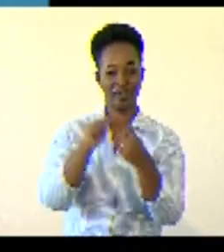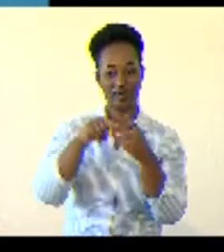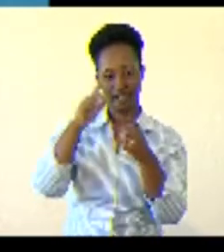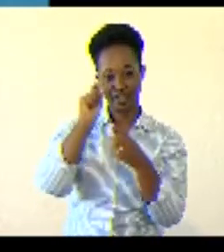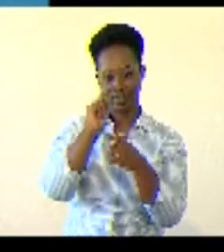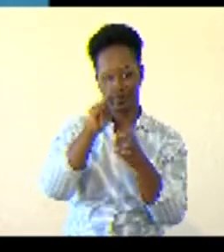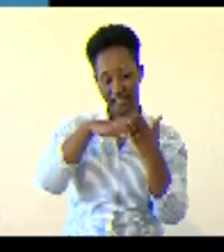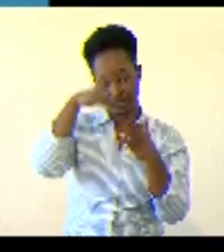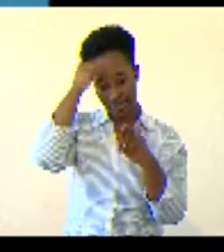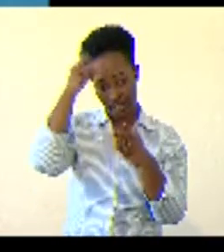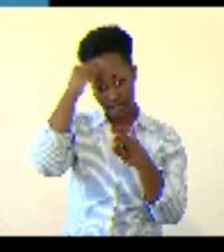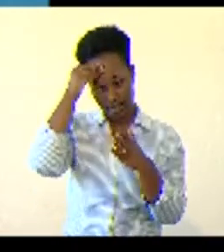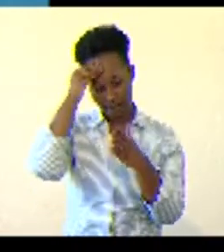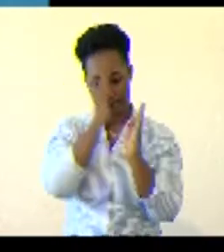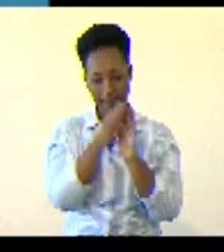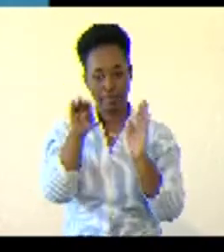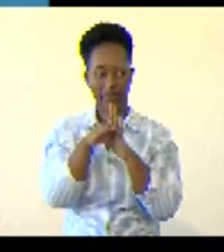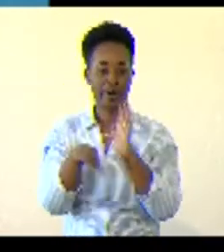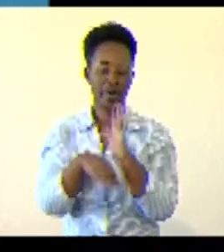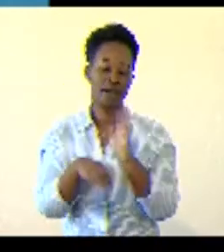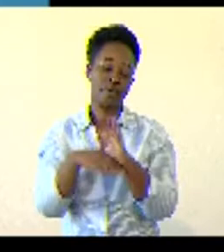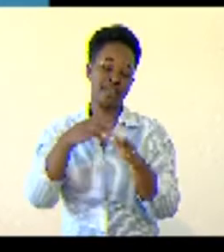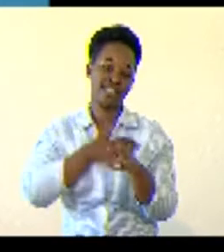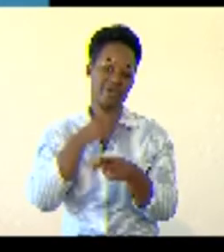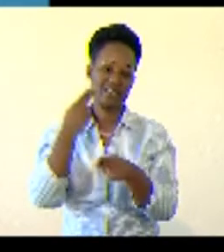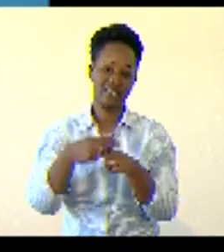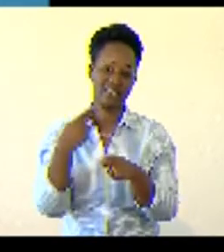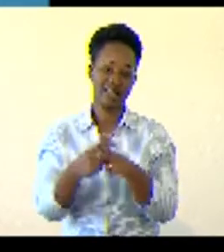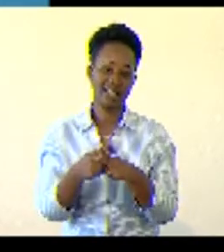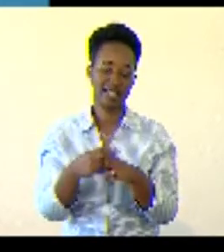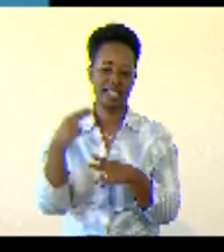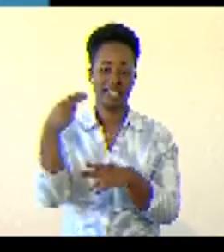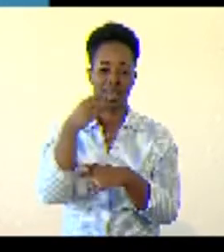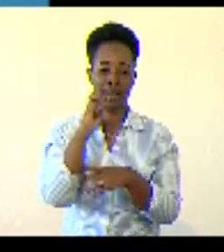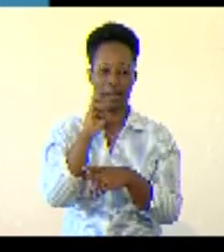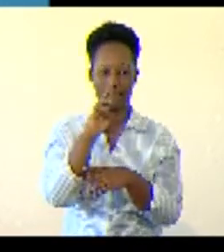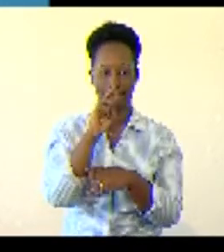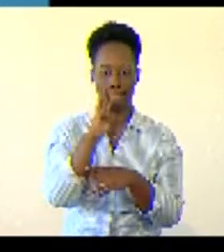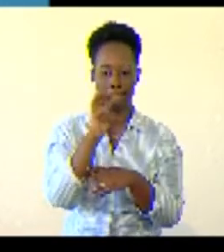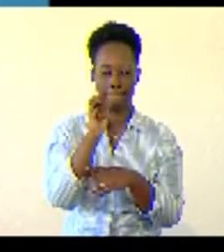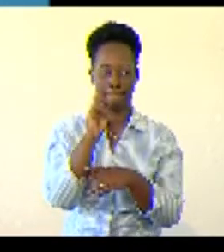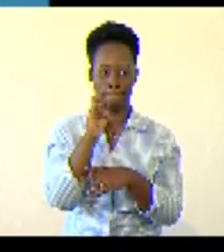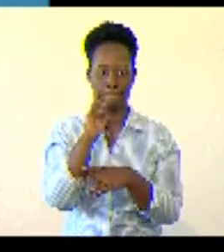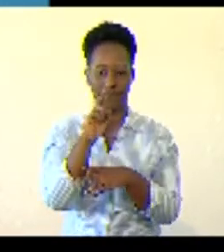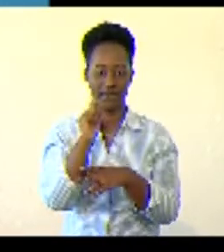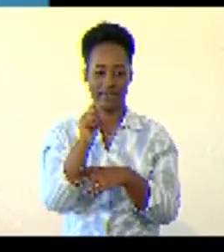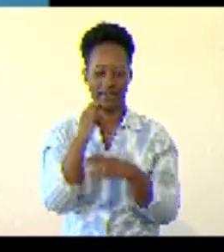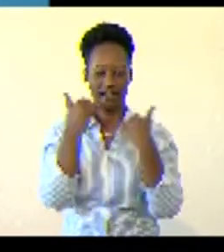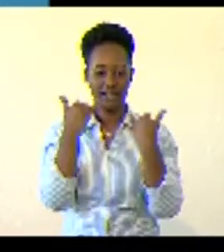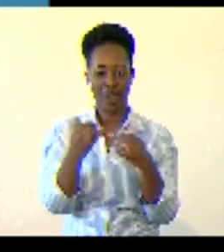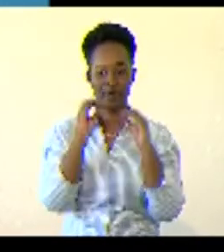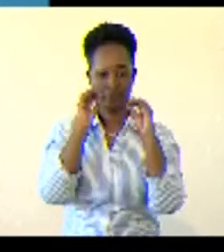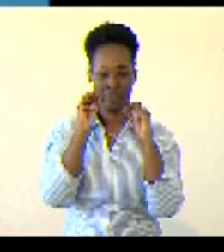lesson. As usual, I'm teacher Herbert, and I will be taking you through the biology of Year